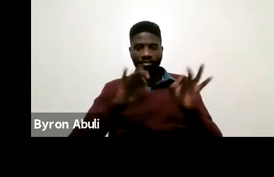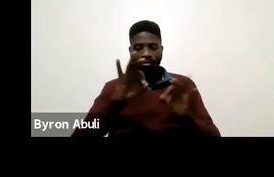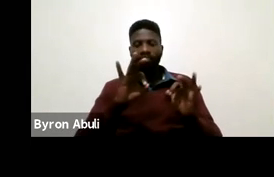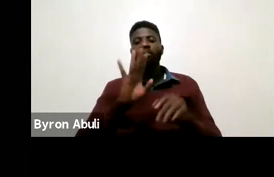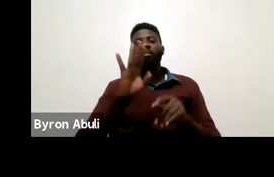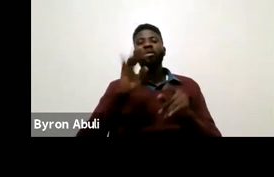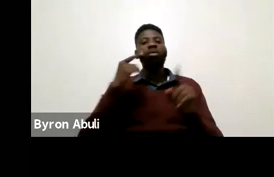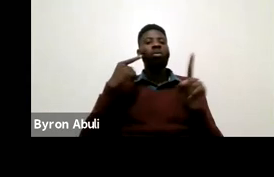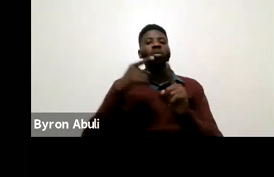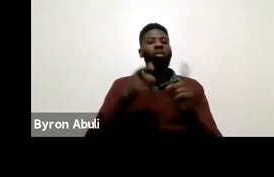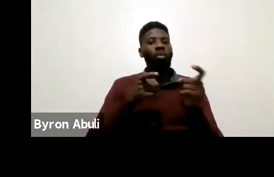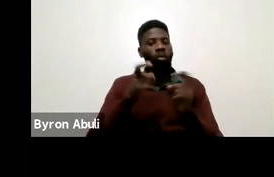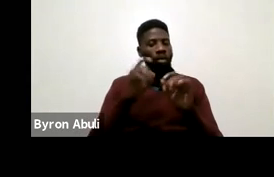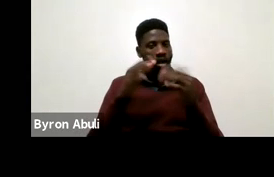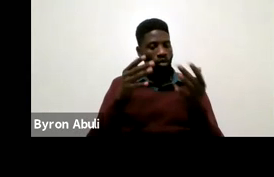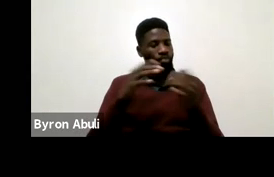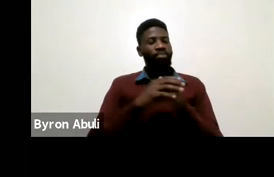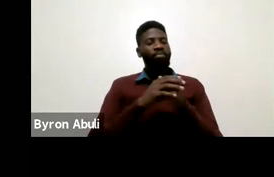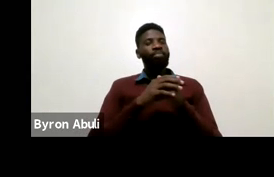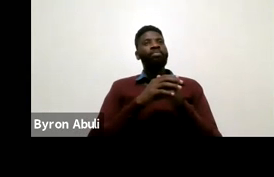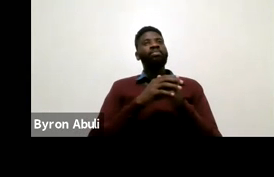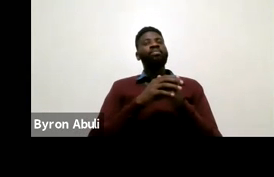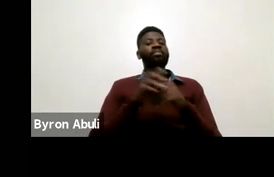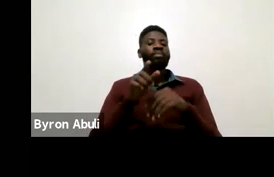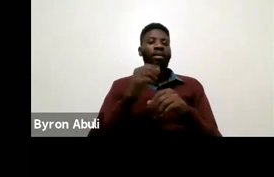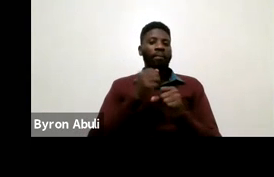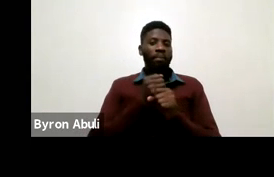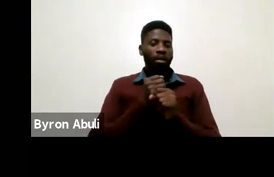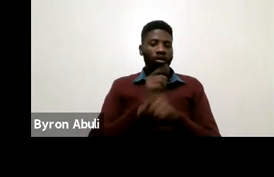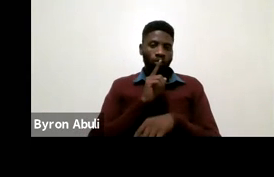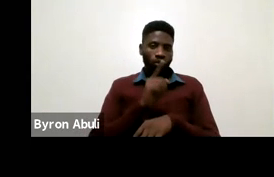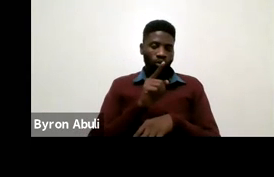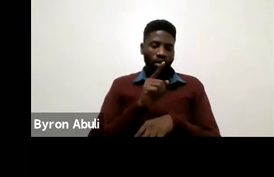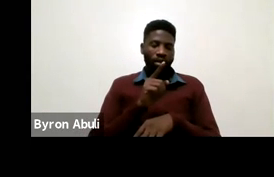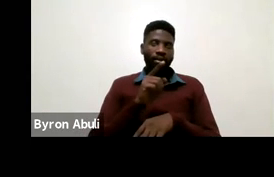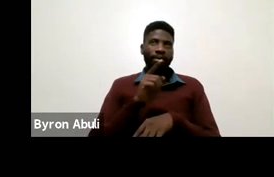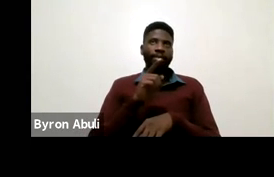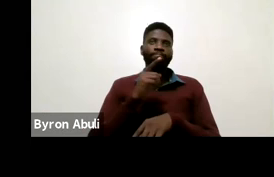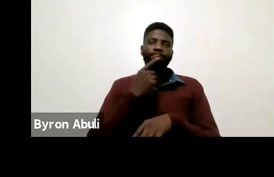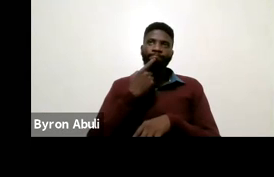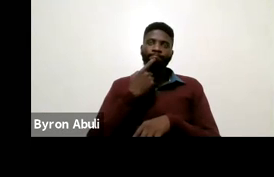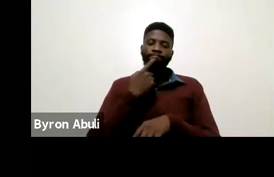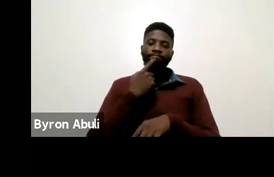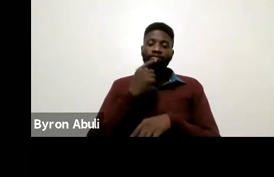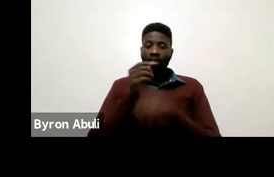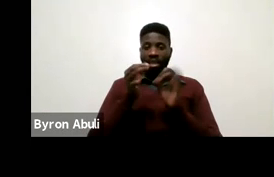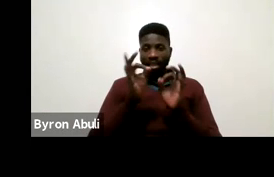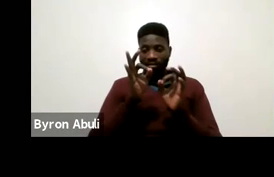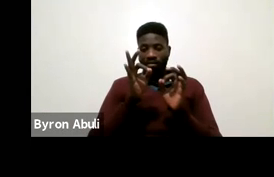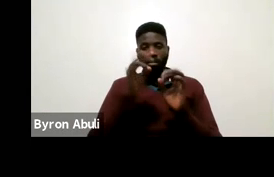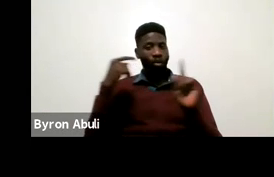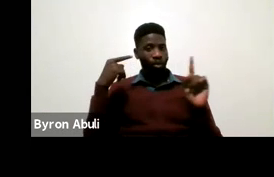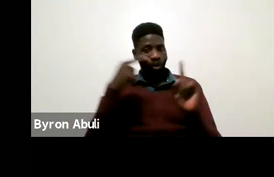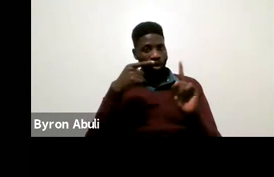I think this is basically ensuring that if this is your goal, say you want